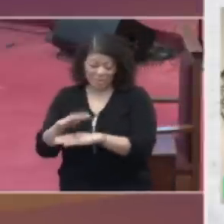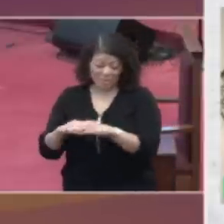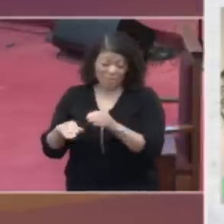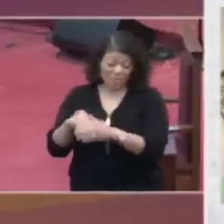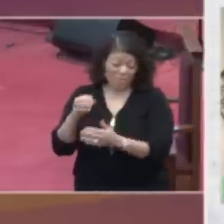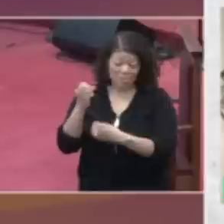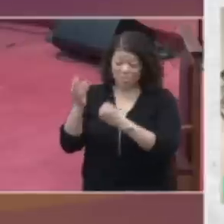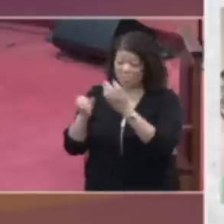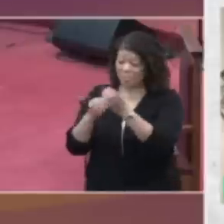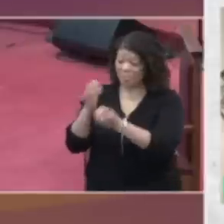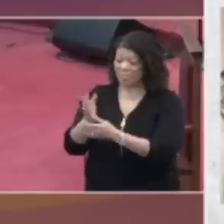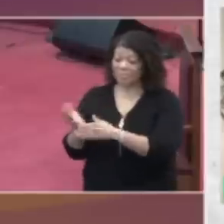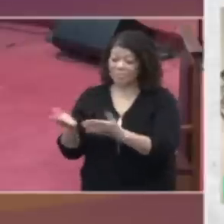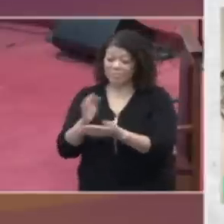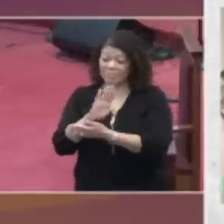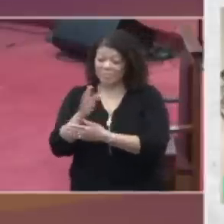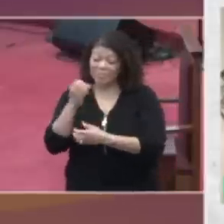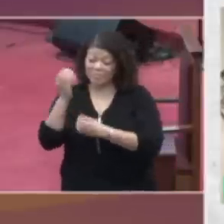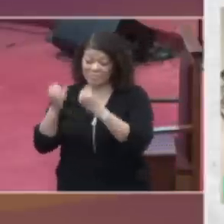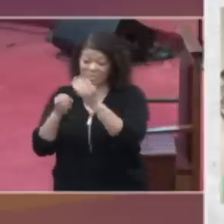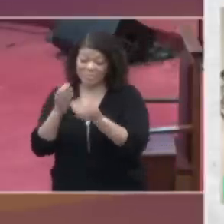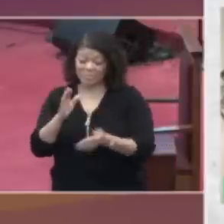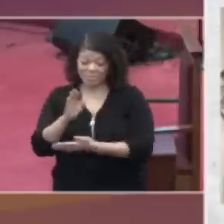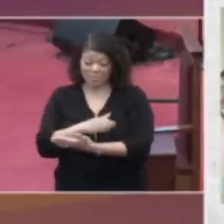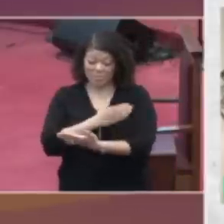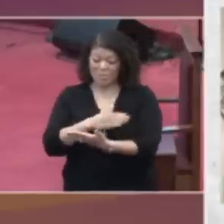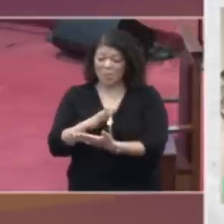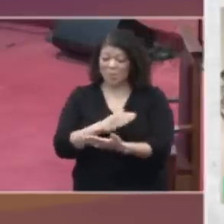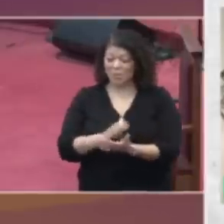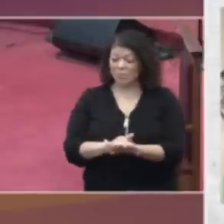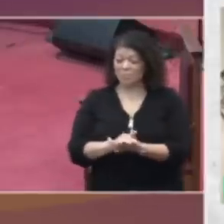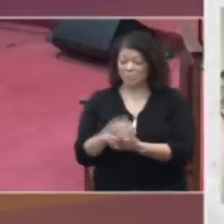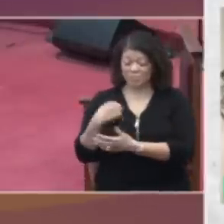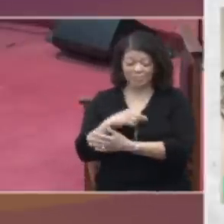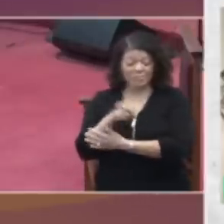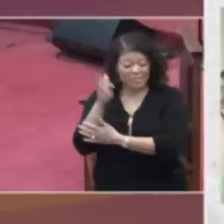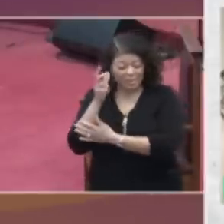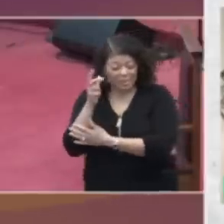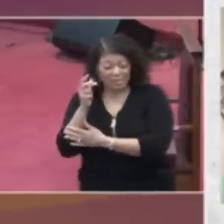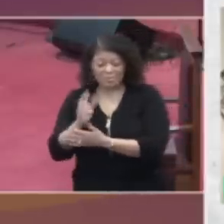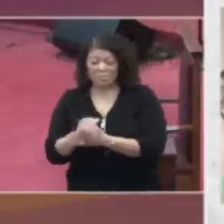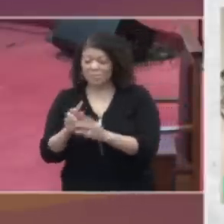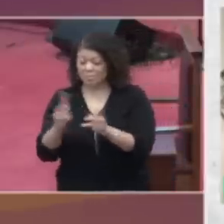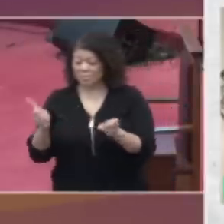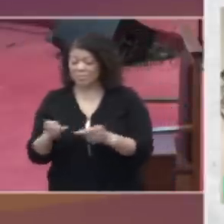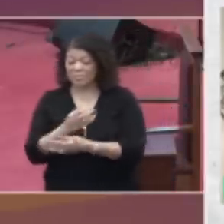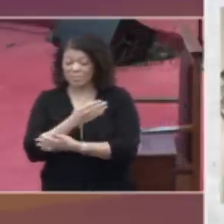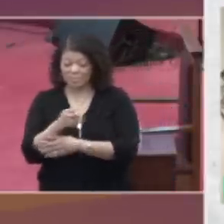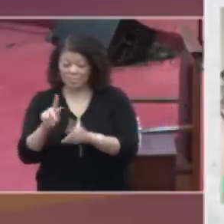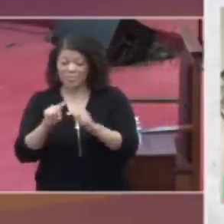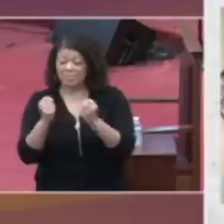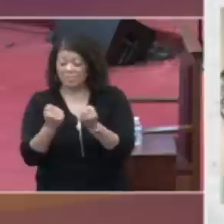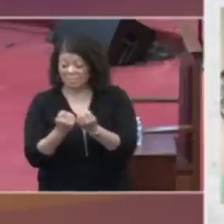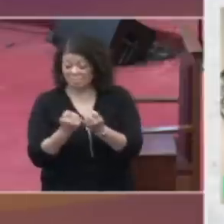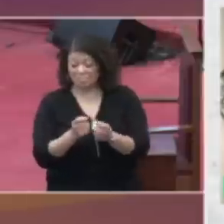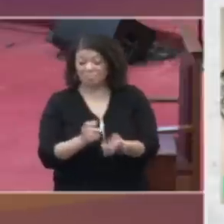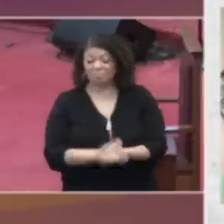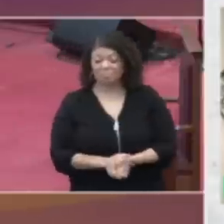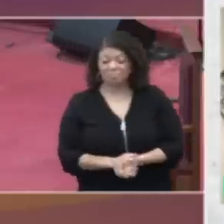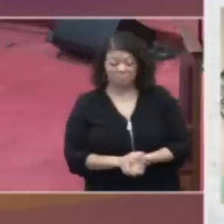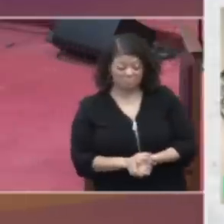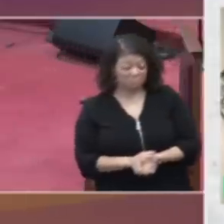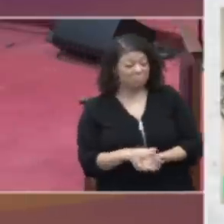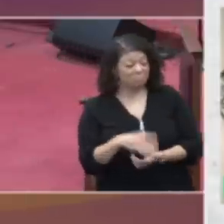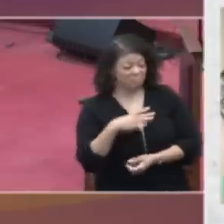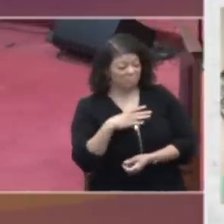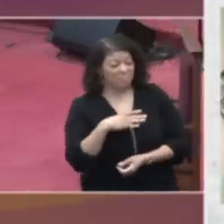song, bring your voice, and let me hear it. You know, we'll be there to listen and see where you are vocally, see if we can place you on the team and go from there. All right. And so